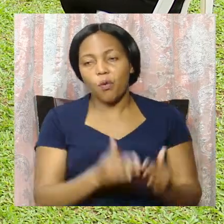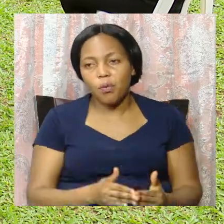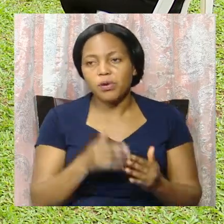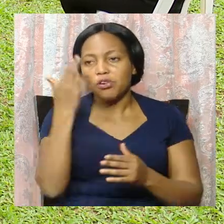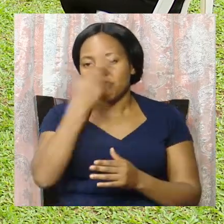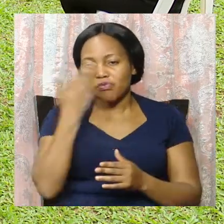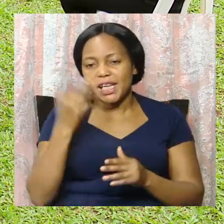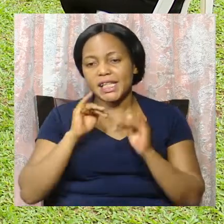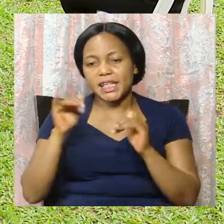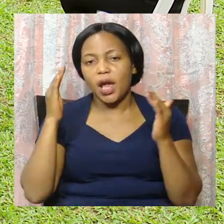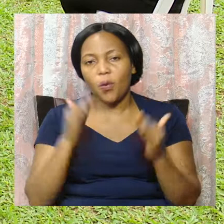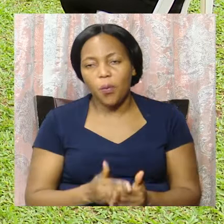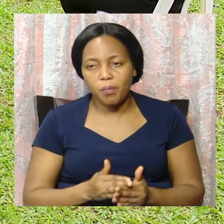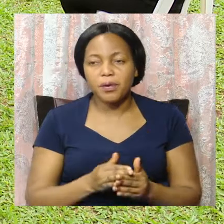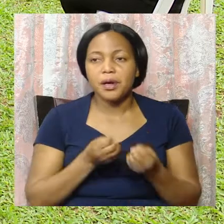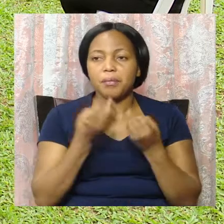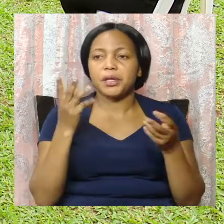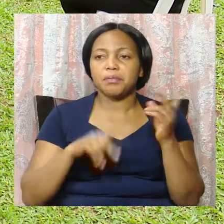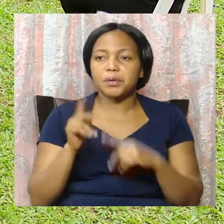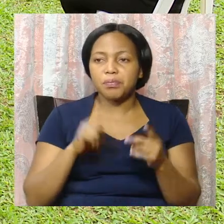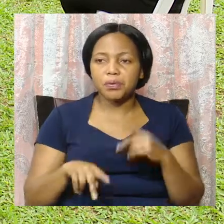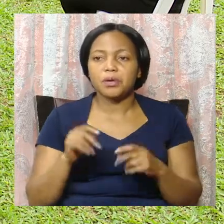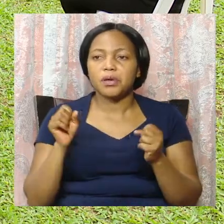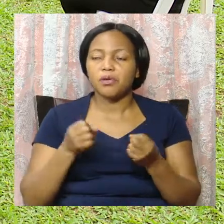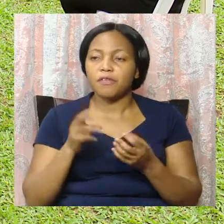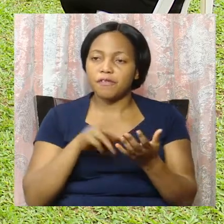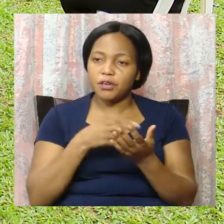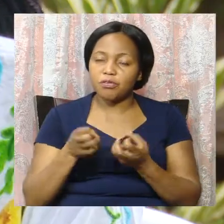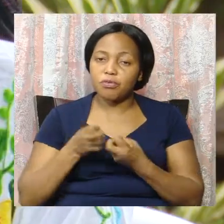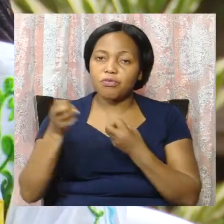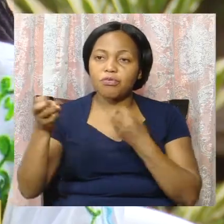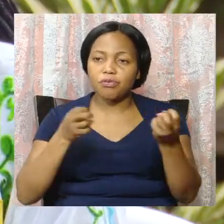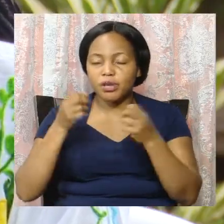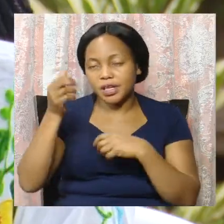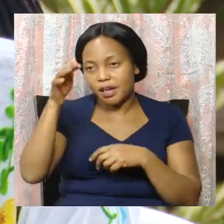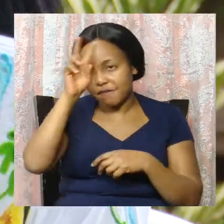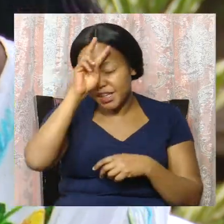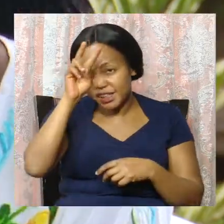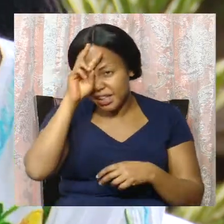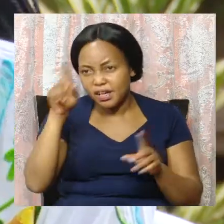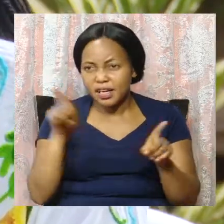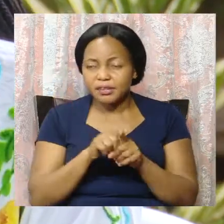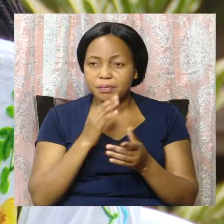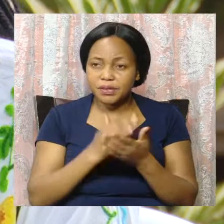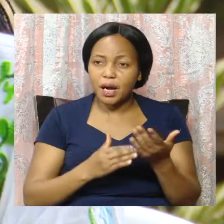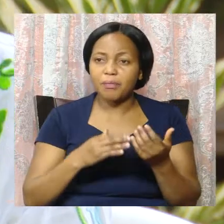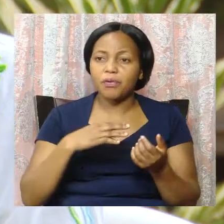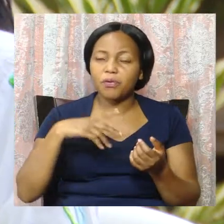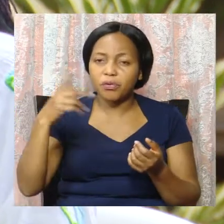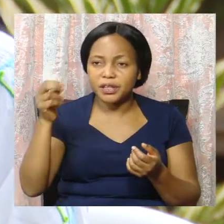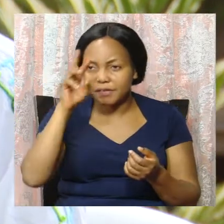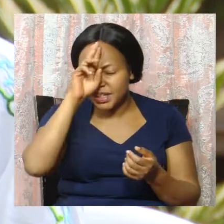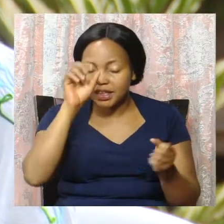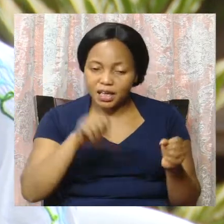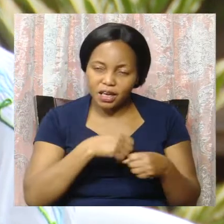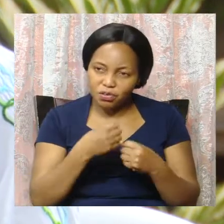been locked down, students have been locked down. Many people couldn't travel even to the villages because it kind of came suddenly. Even those who